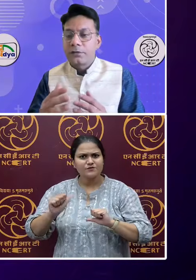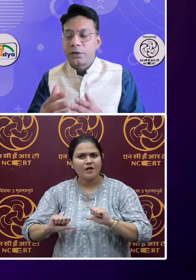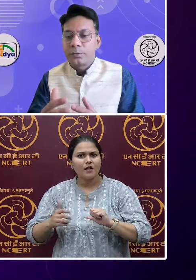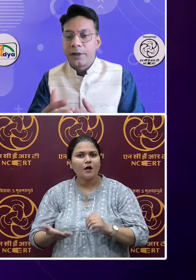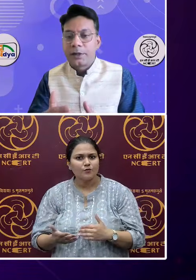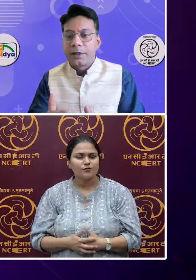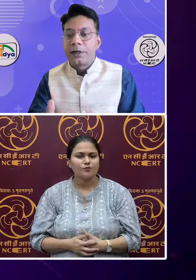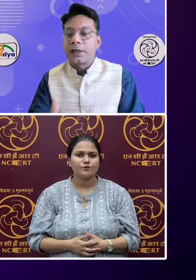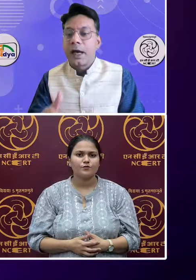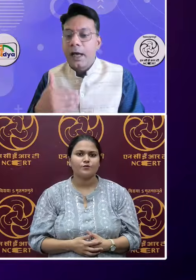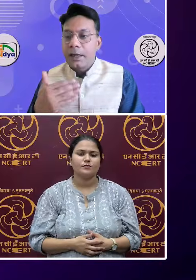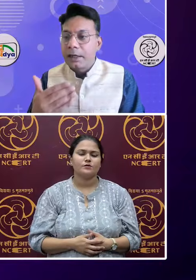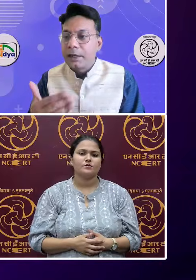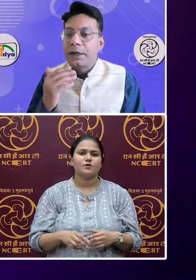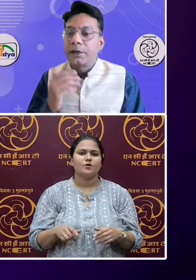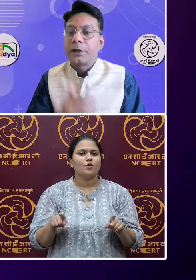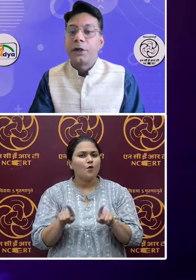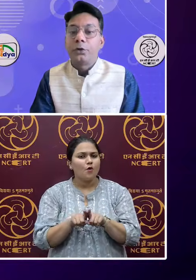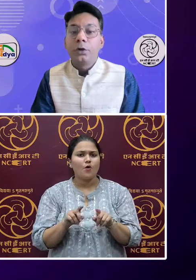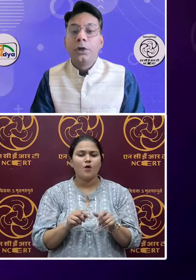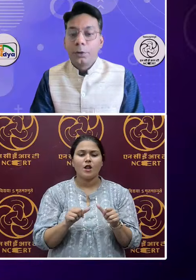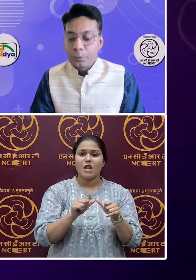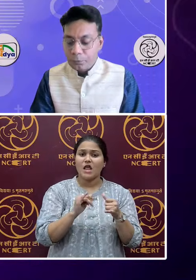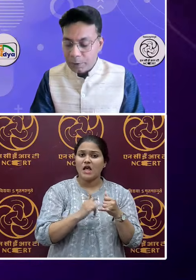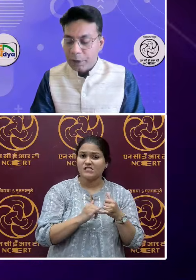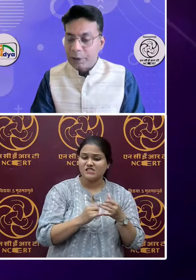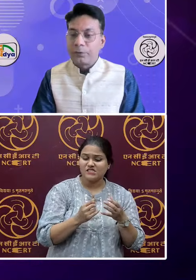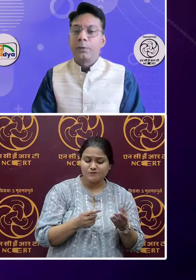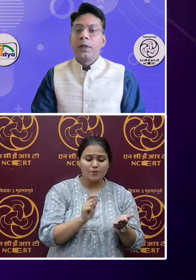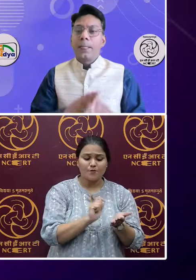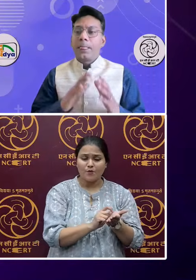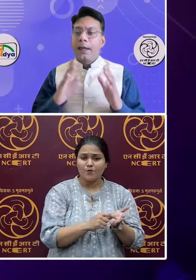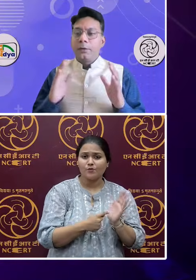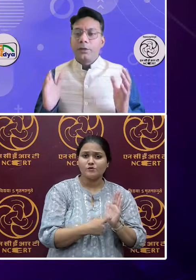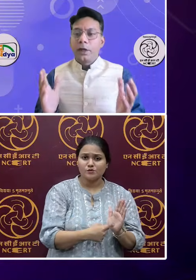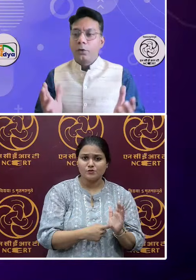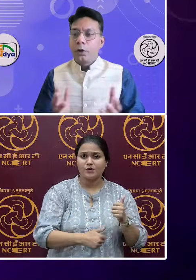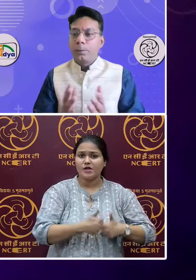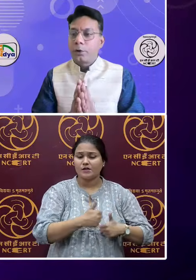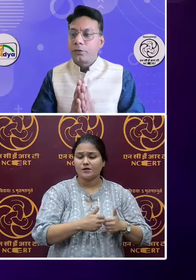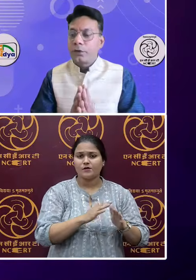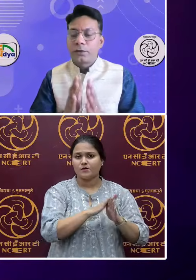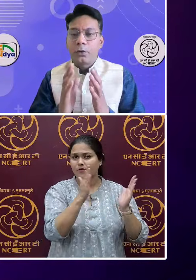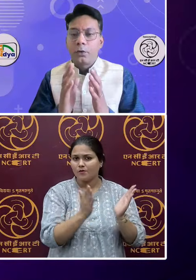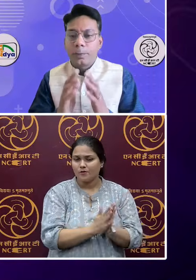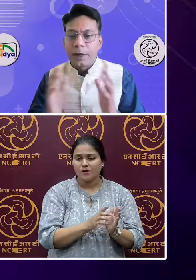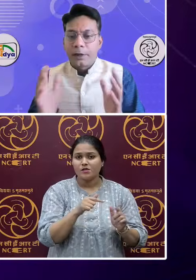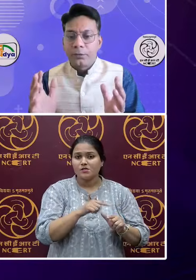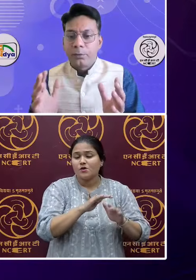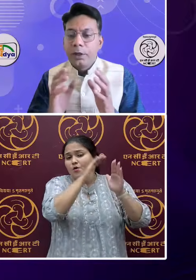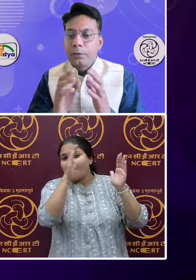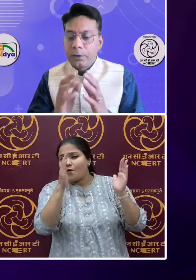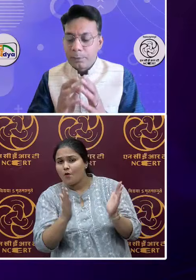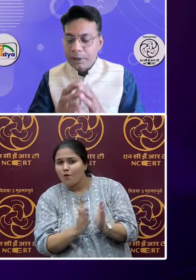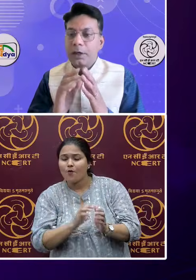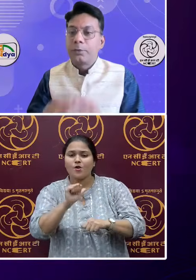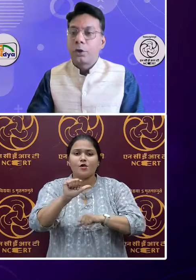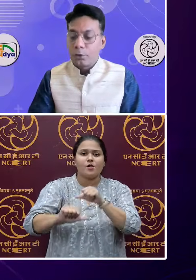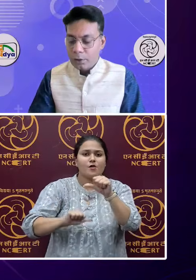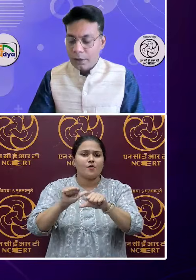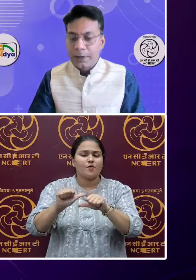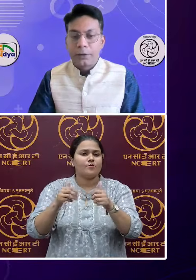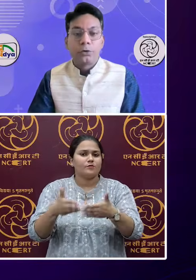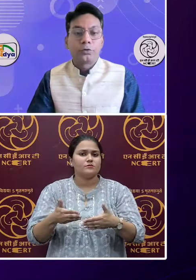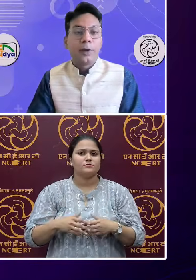marks, and assessment details are integrated into one platform. That the whole process, the whole platform will become